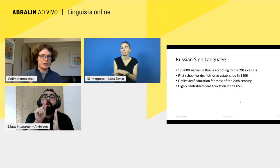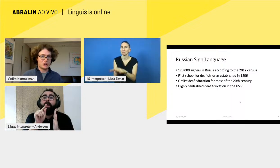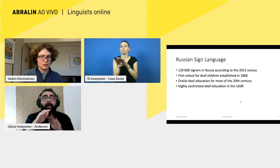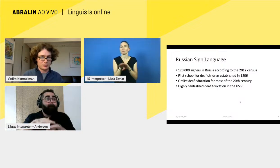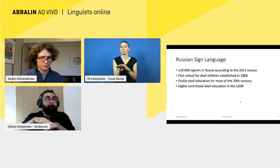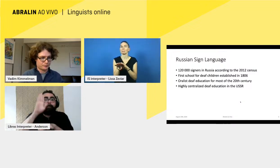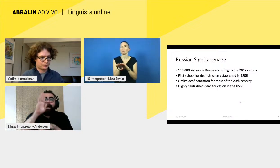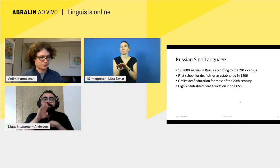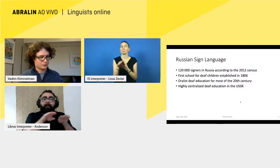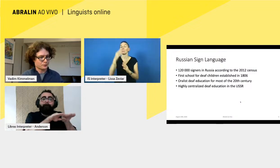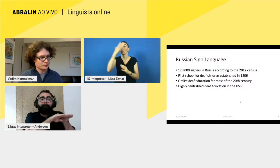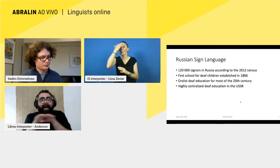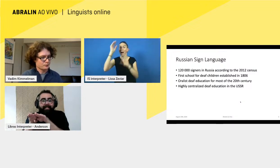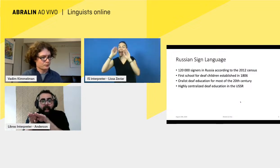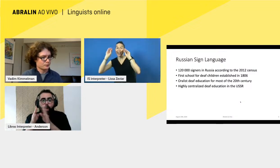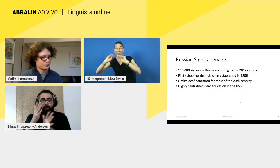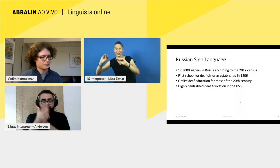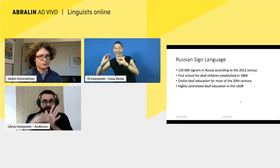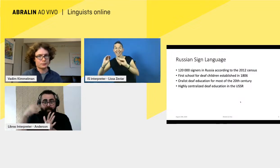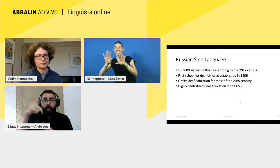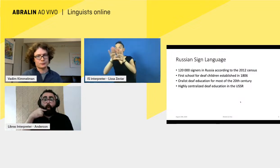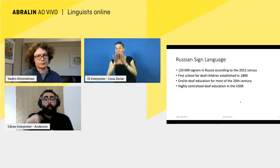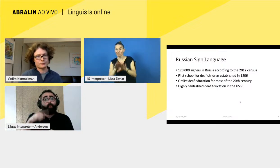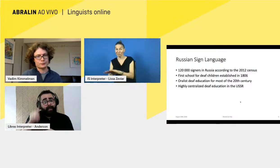in education.